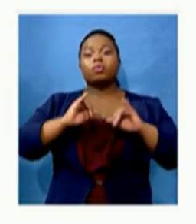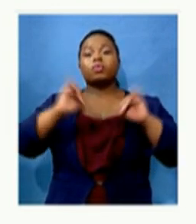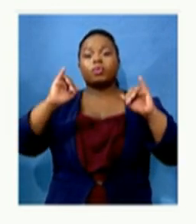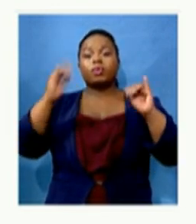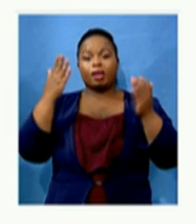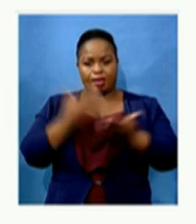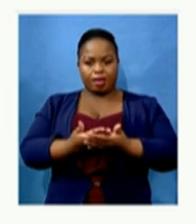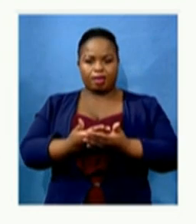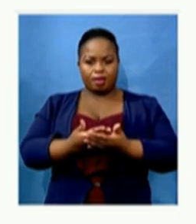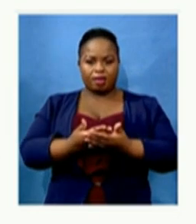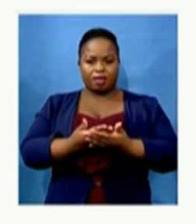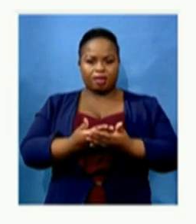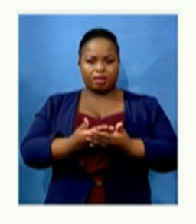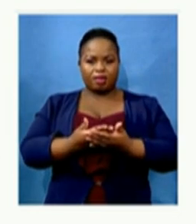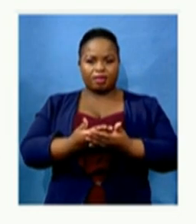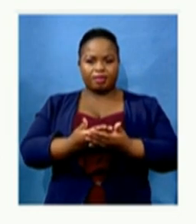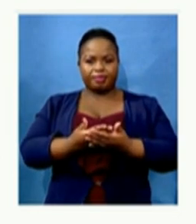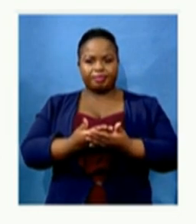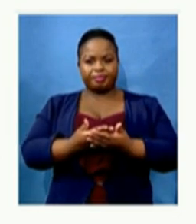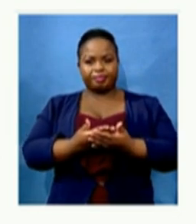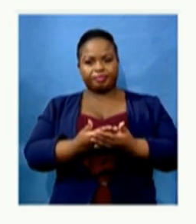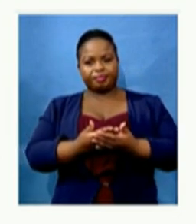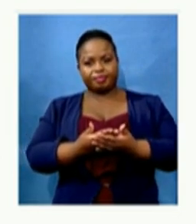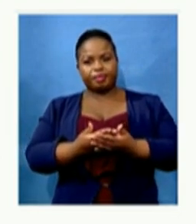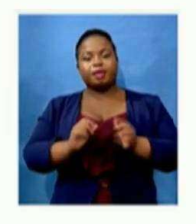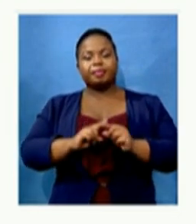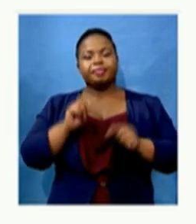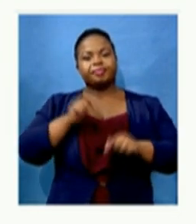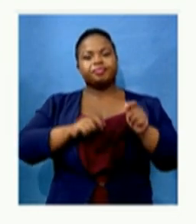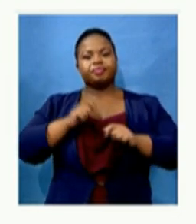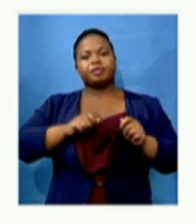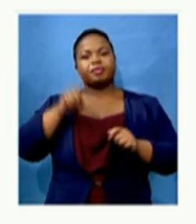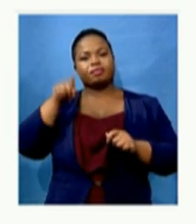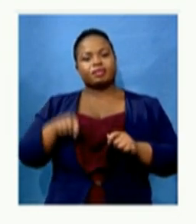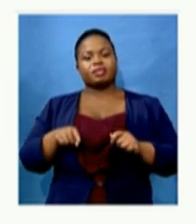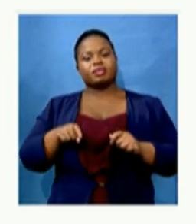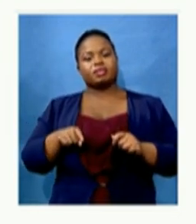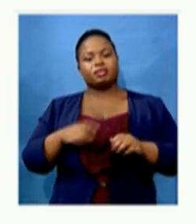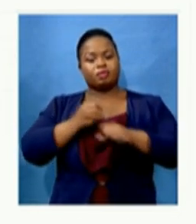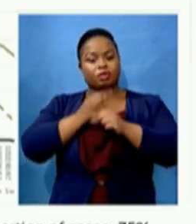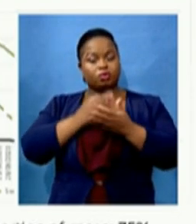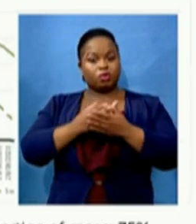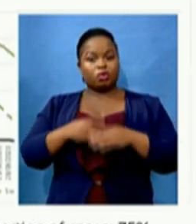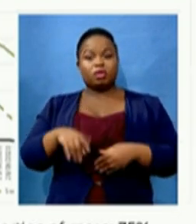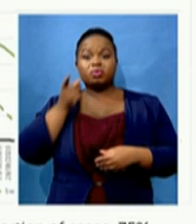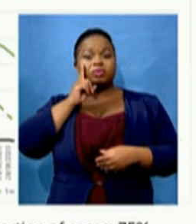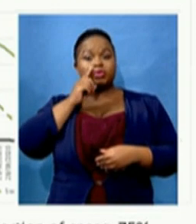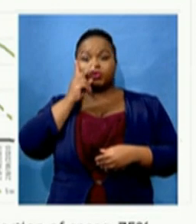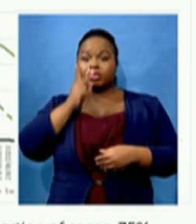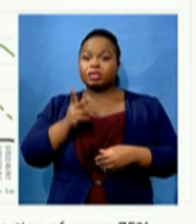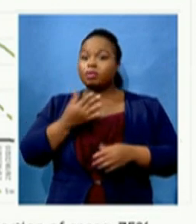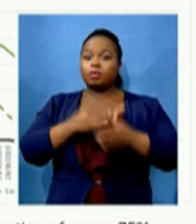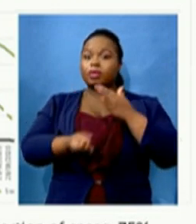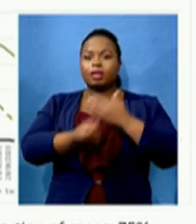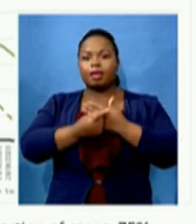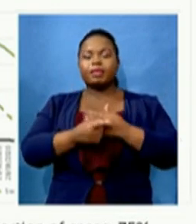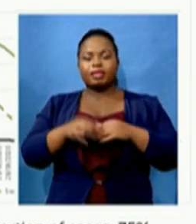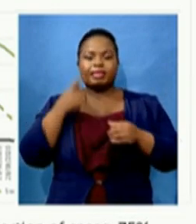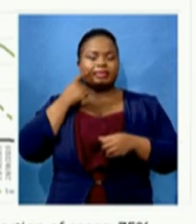but people need to be able to see what might happen in order to make decisions. So we